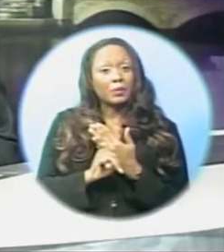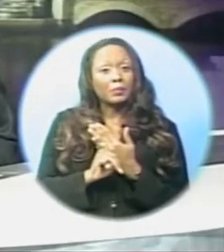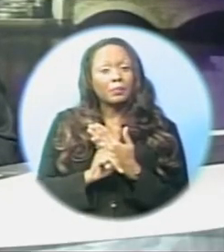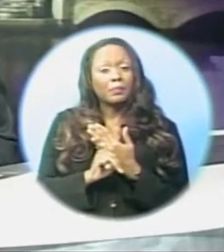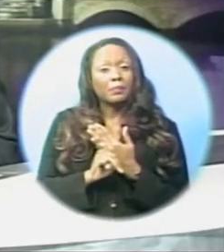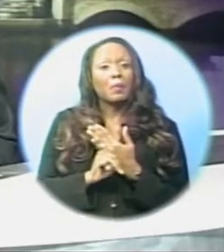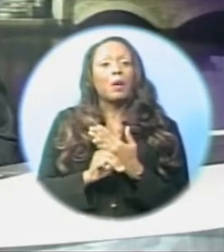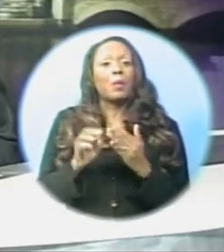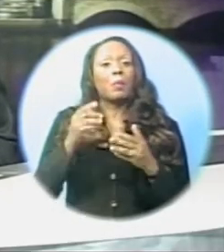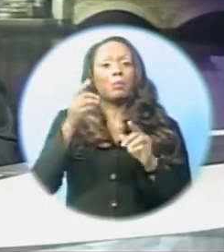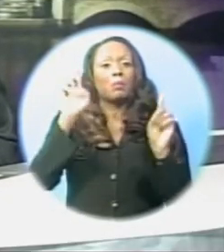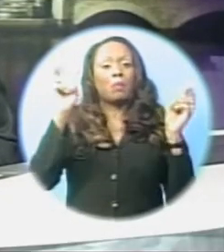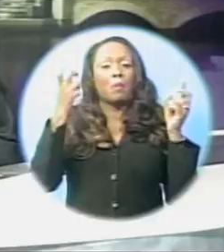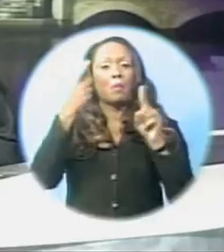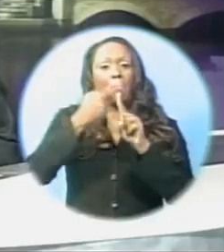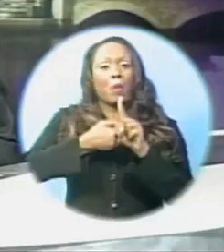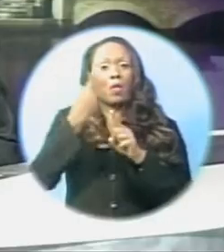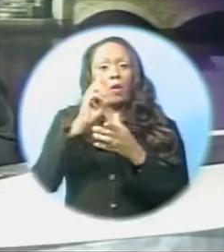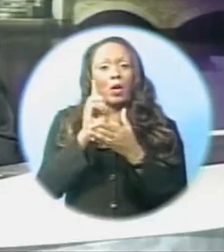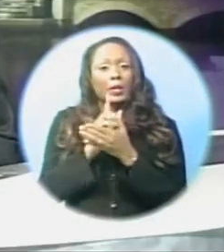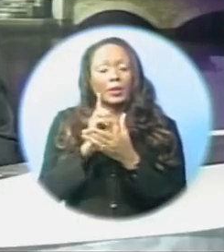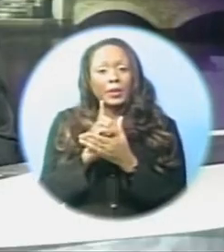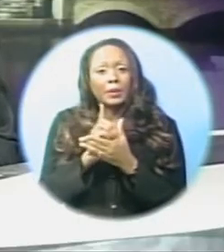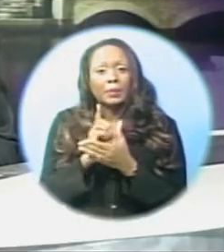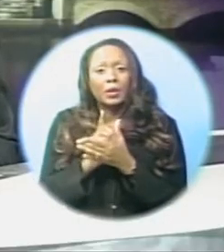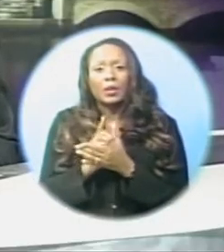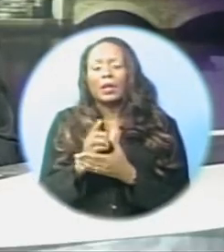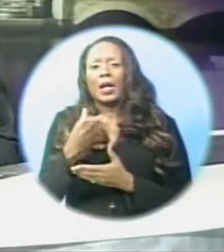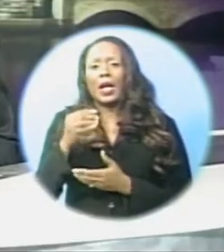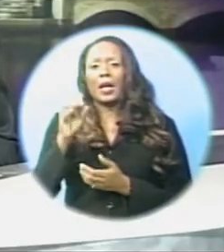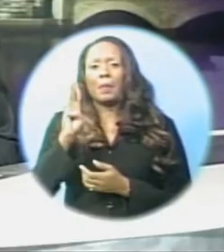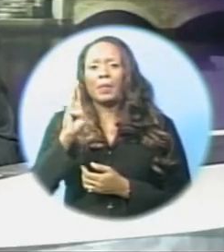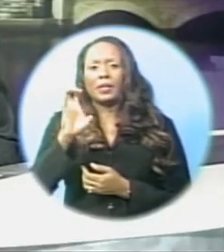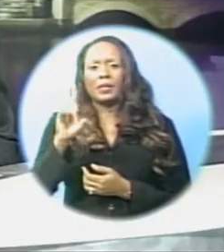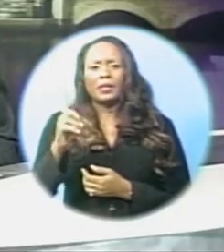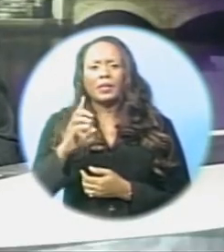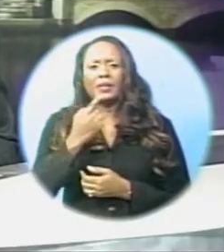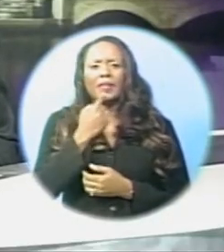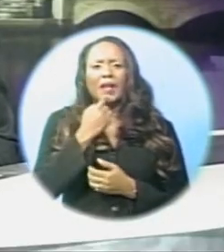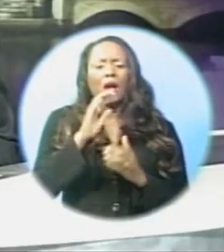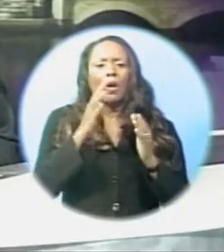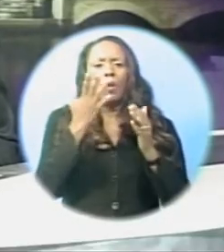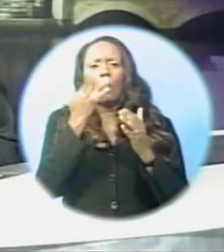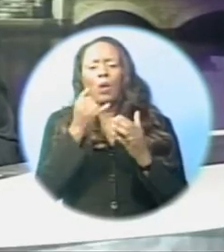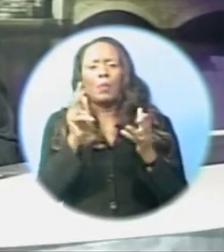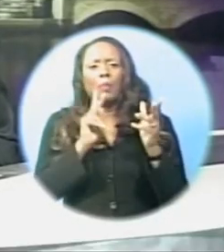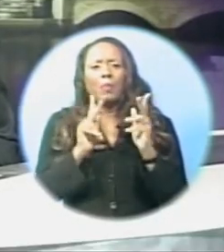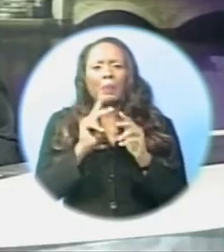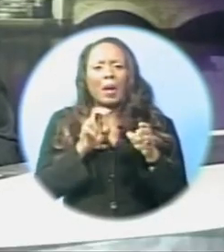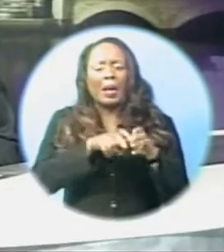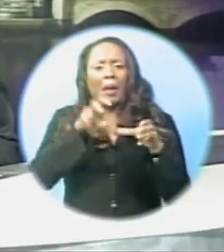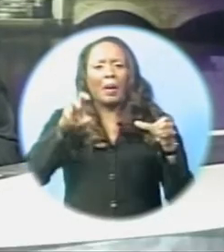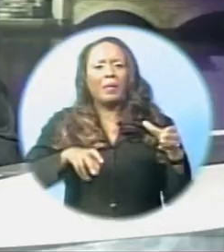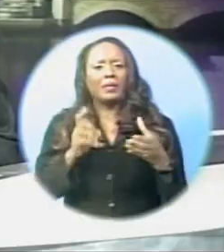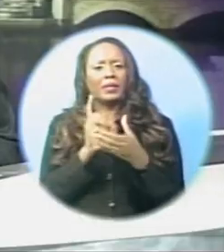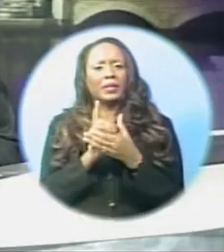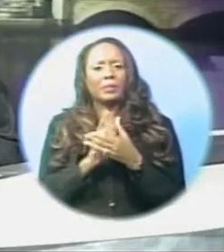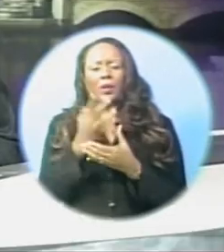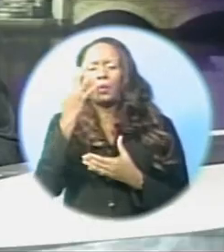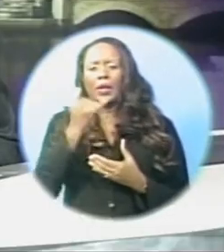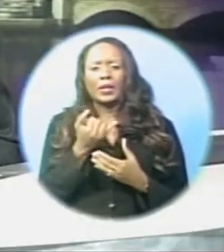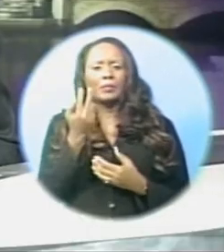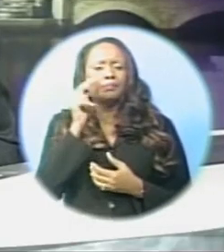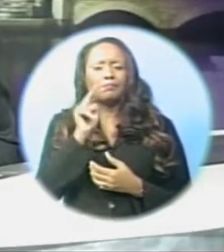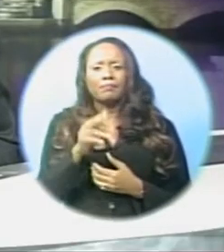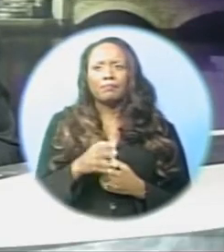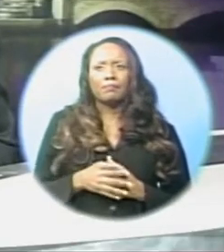yesterday, the Barbados Council for the Disabled spoke about how members of that community remained excluded in society. Denise Blackman brings the